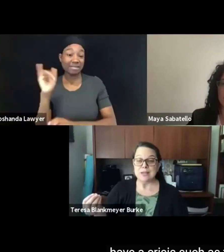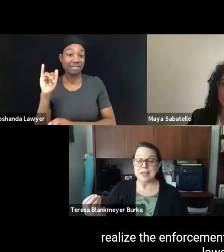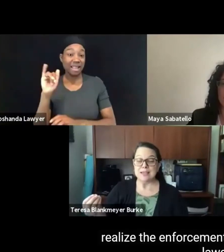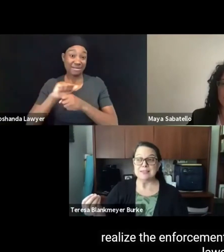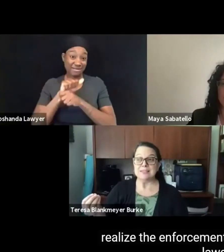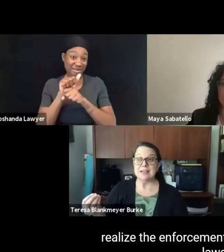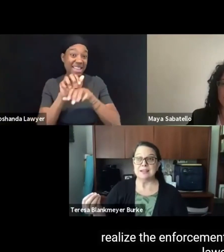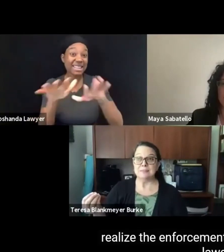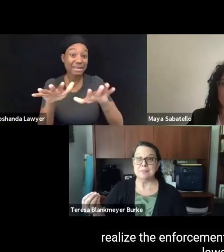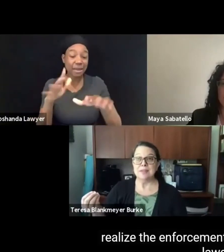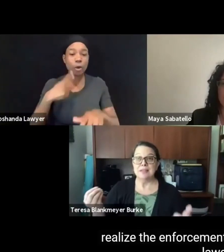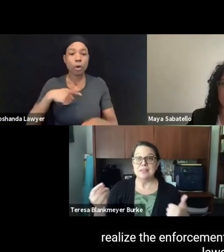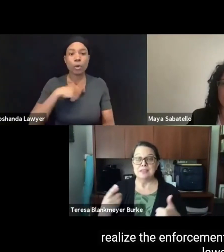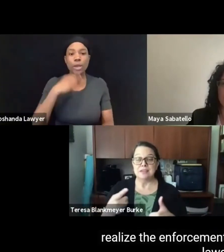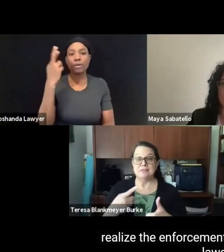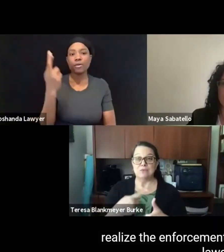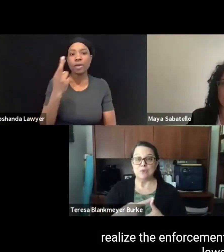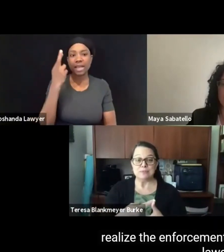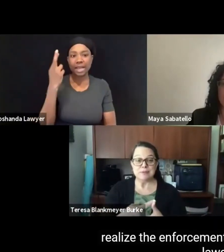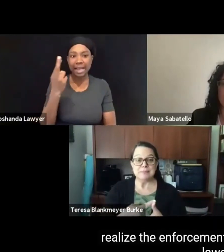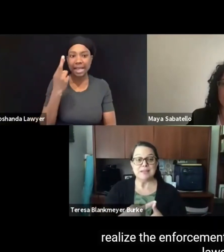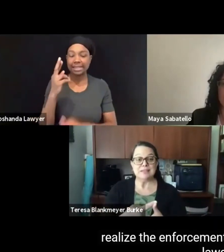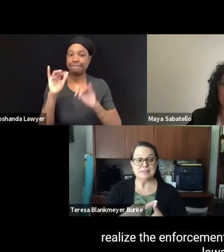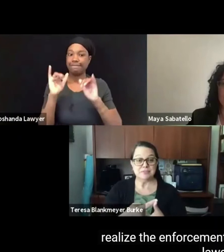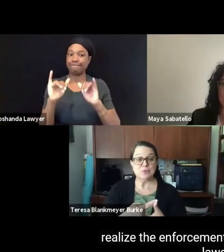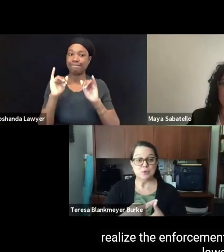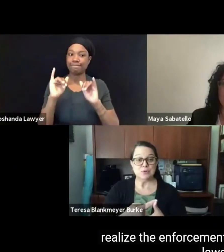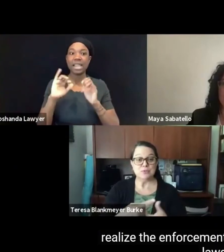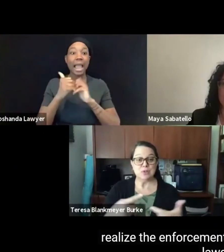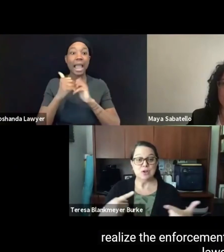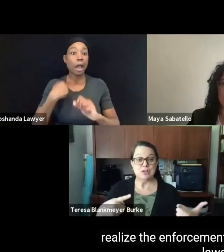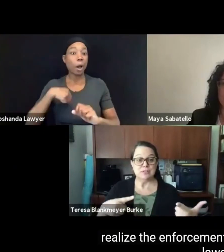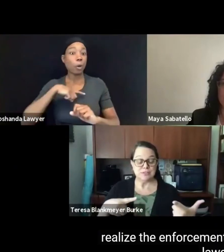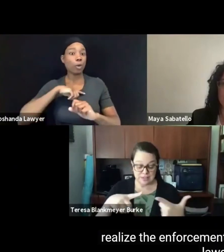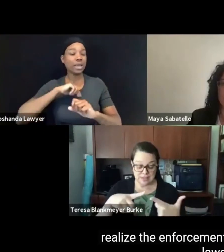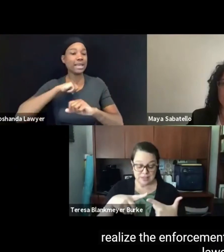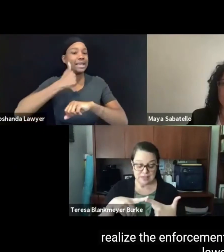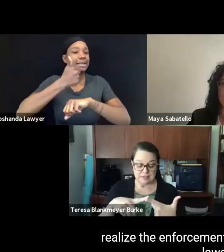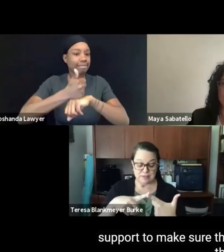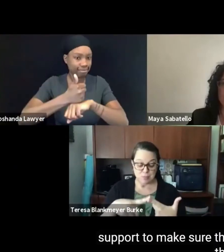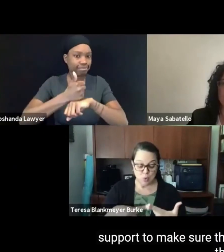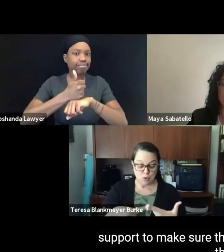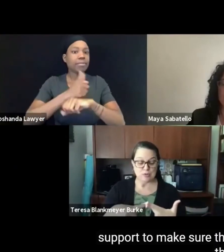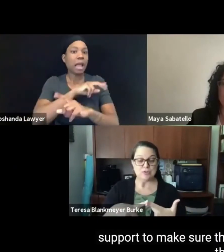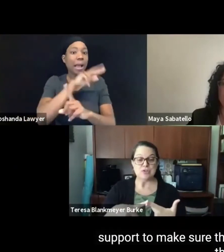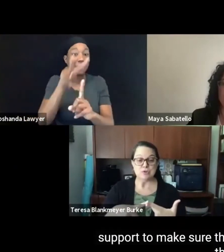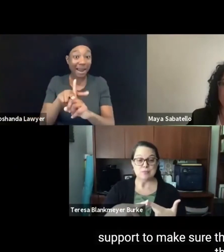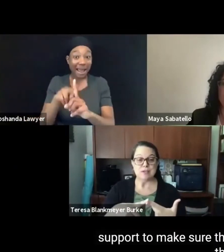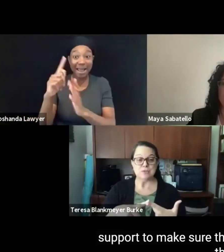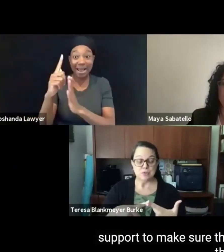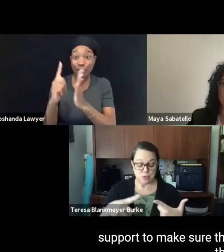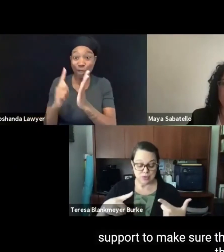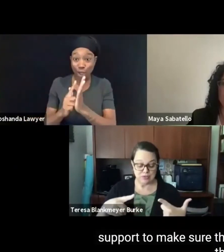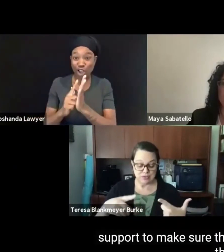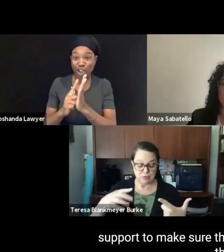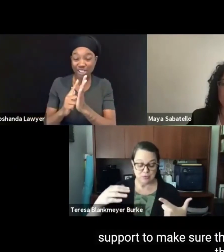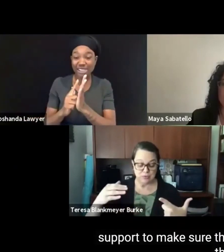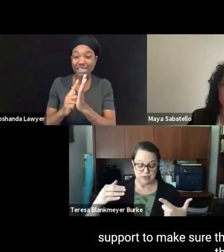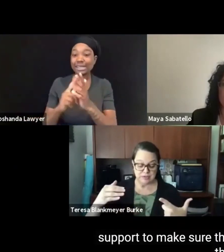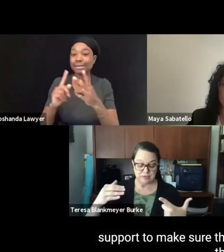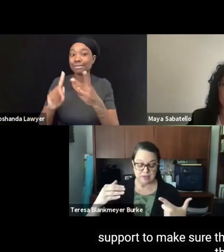we realize the enforcement mechanisms for those laws, the support to make sure